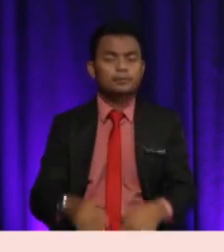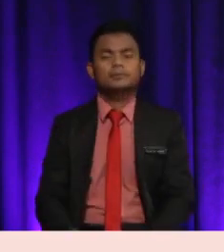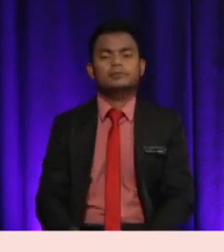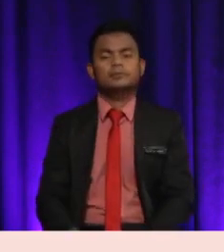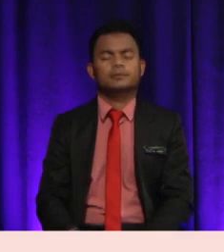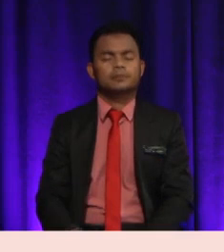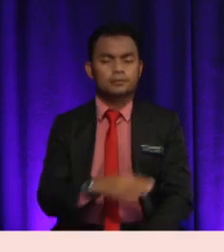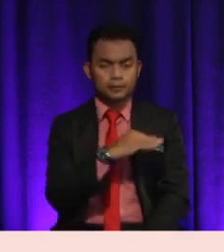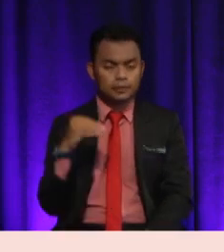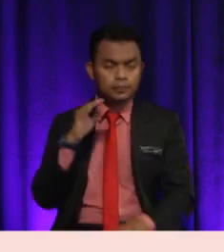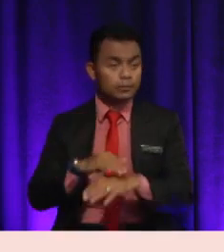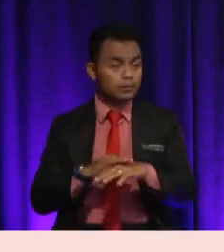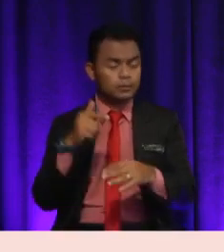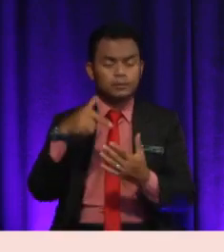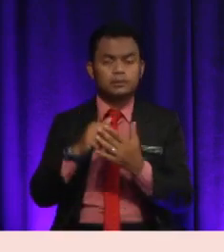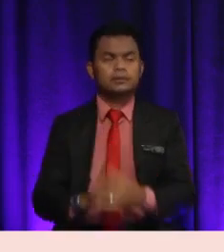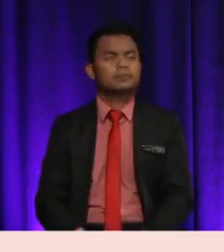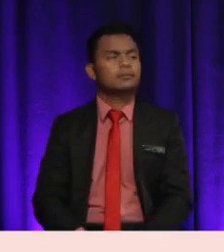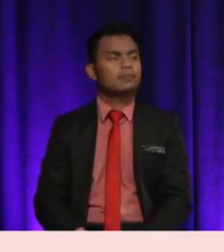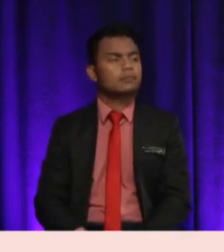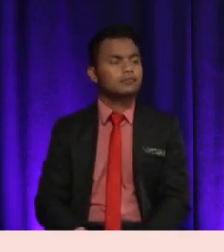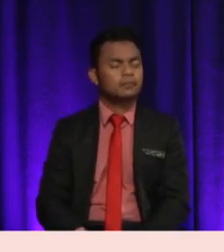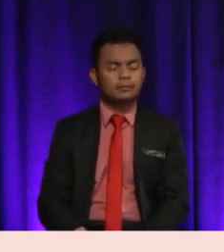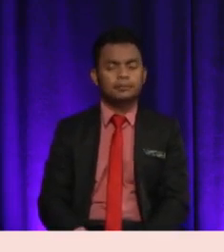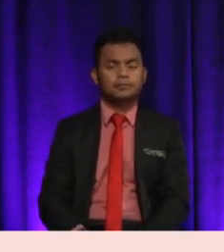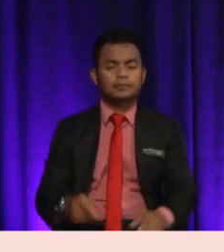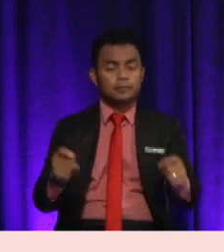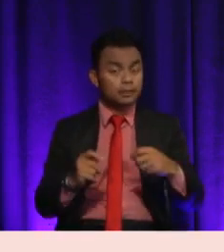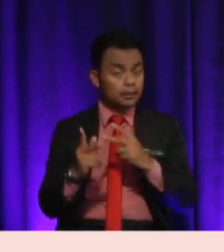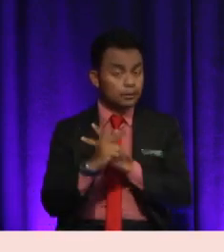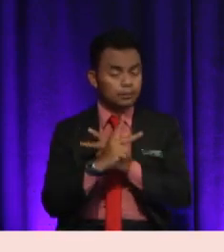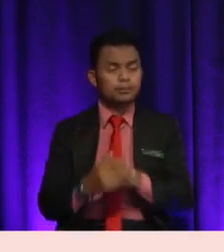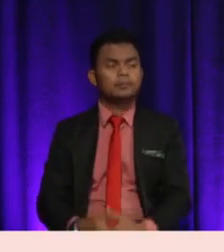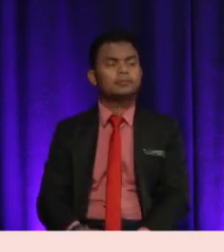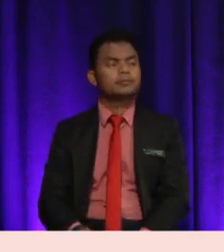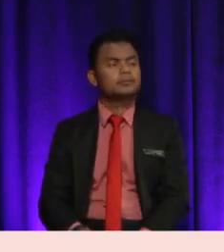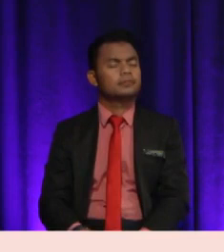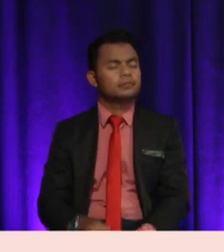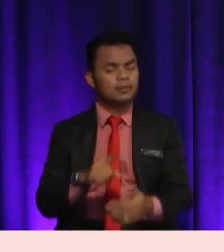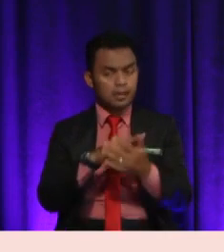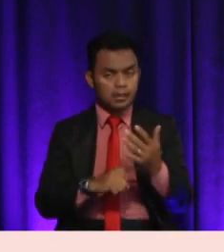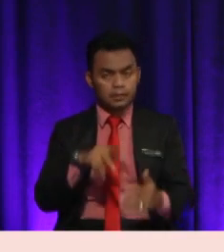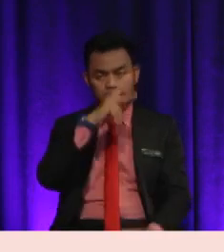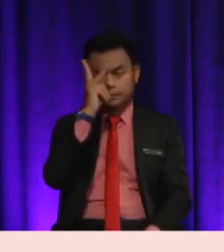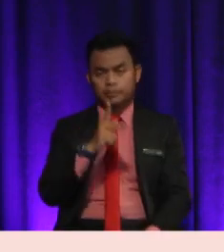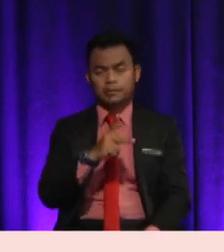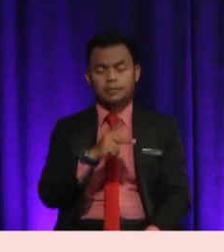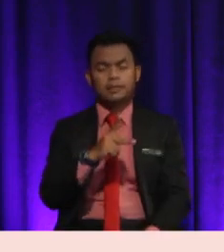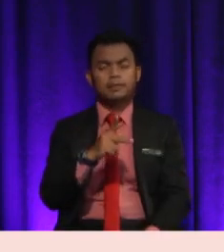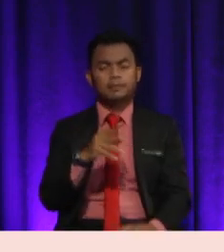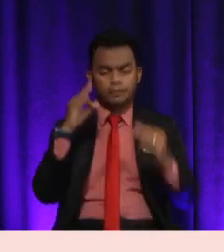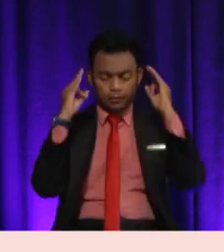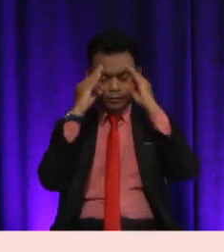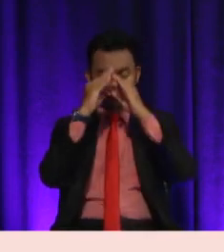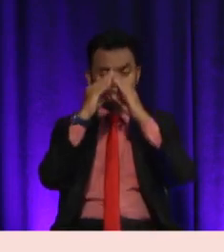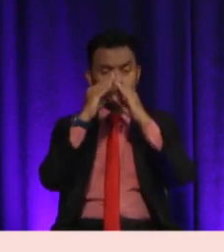and 13 bathrooms. Okay, thank you, Arif. So what's the main idea for this paragraph? So in the